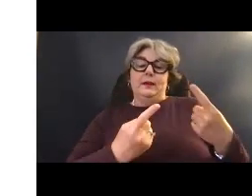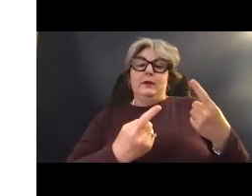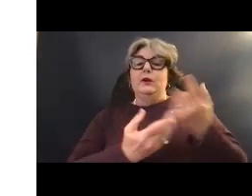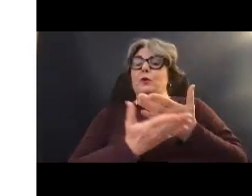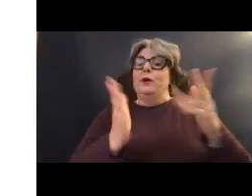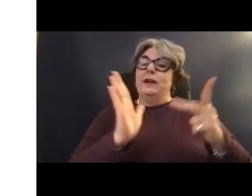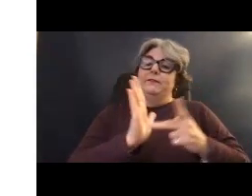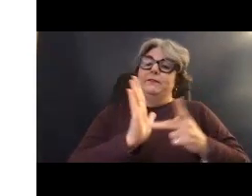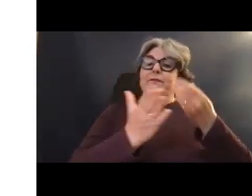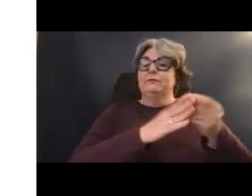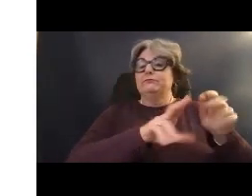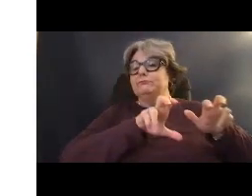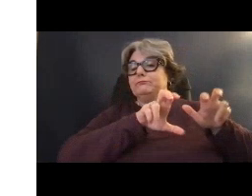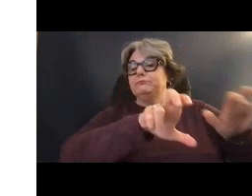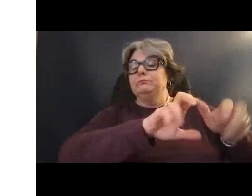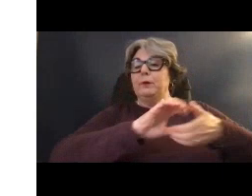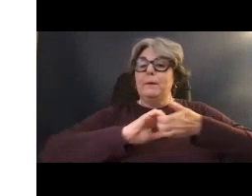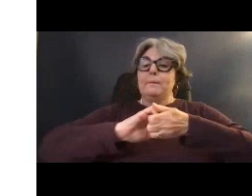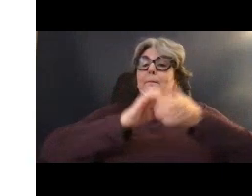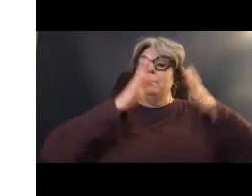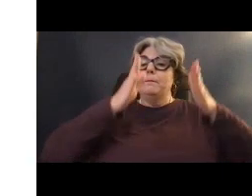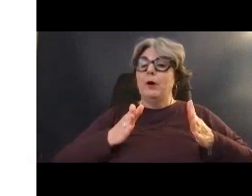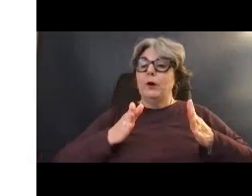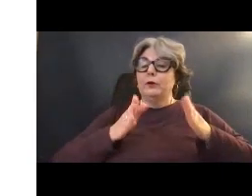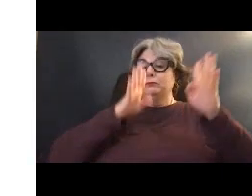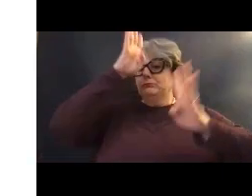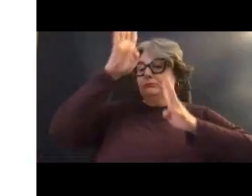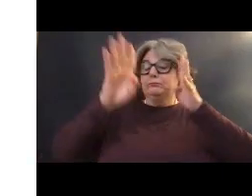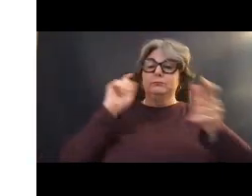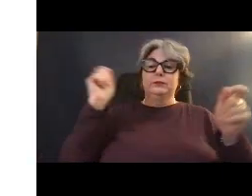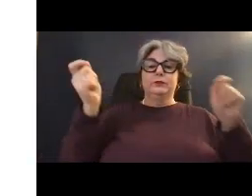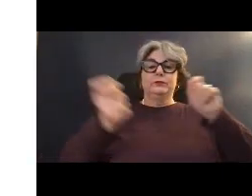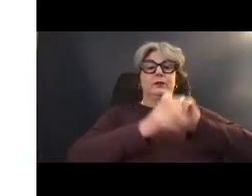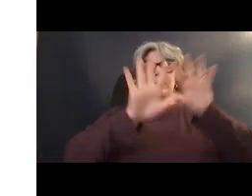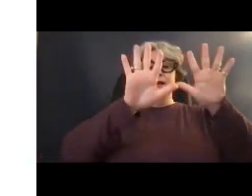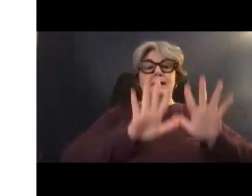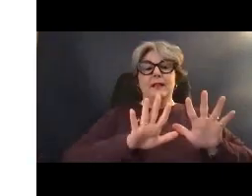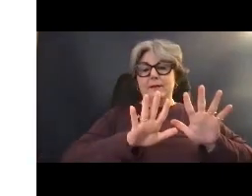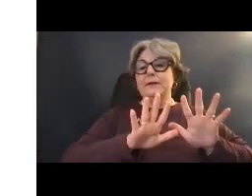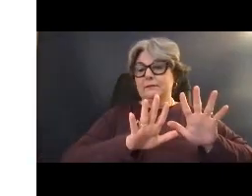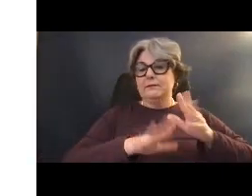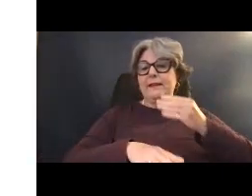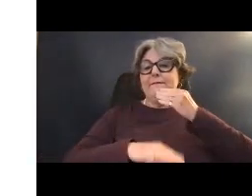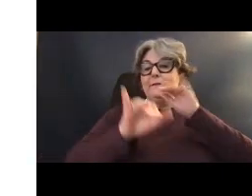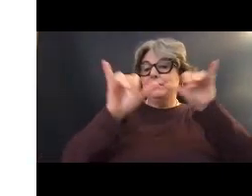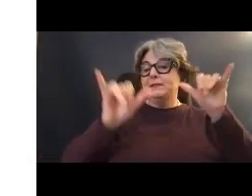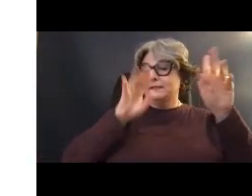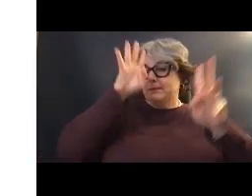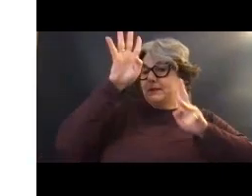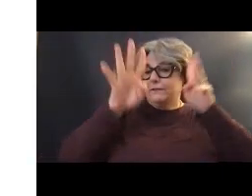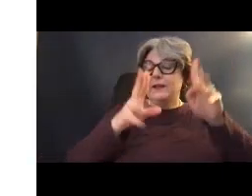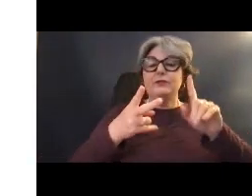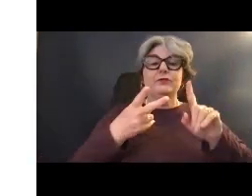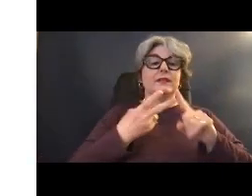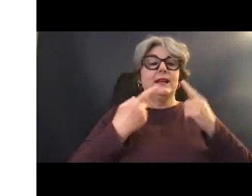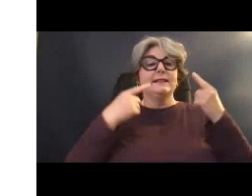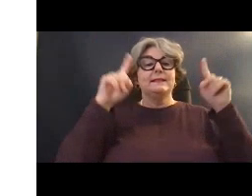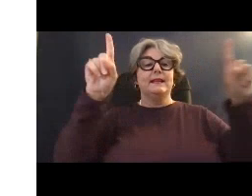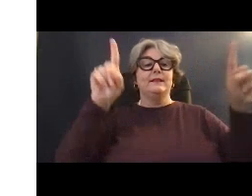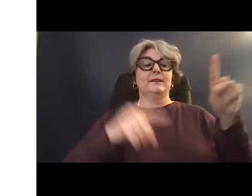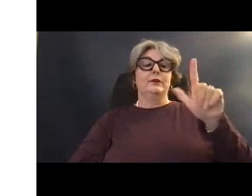doubled investments, partners, and innovation sprints in transformative climate-smart agriculture and food systems innovation, as announced at